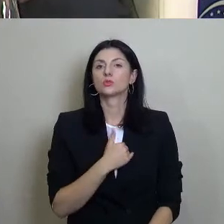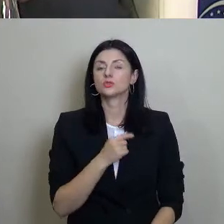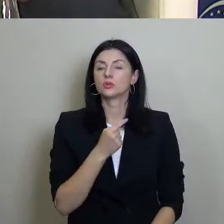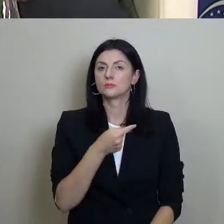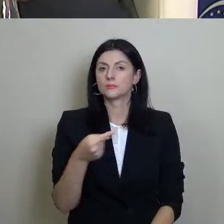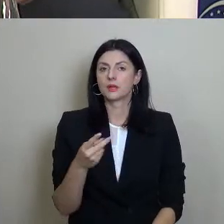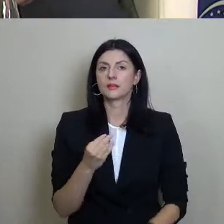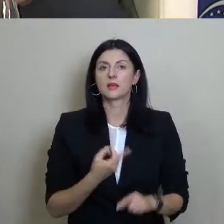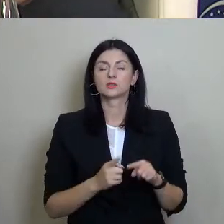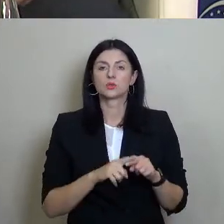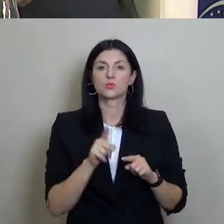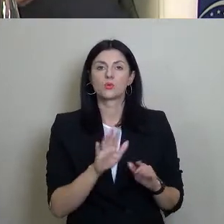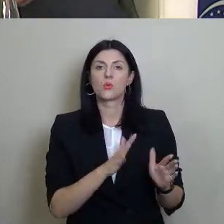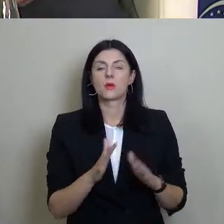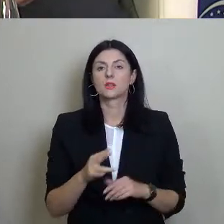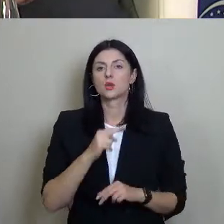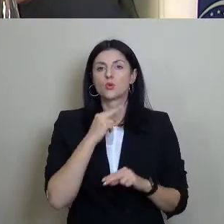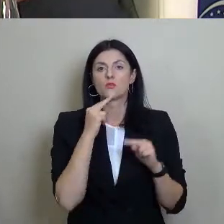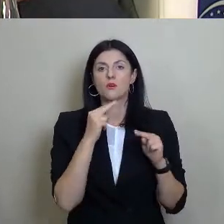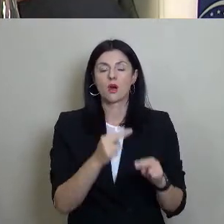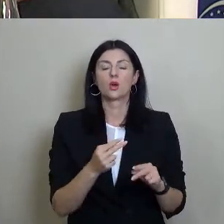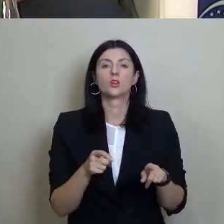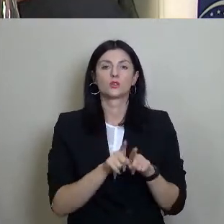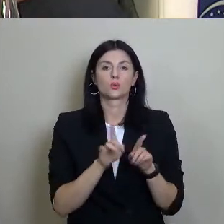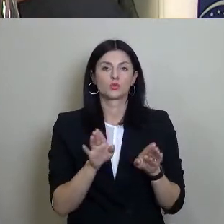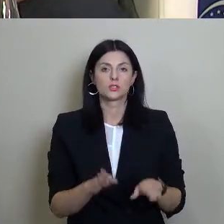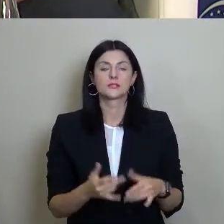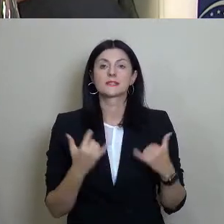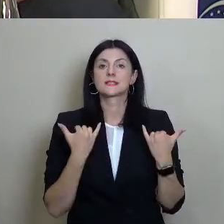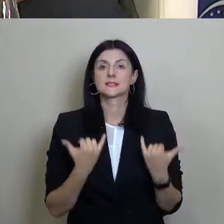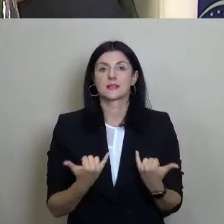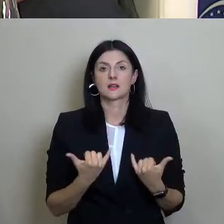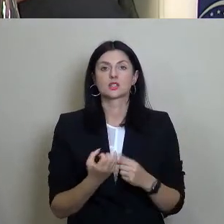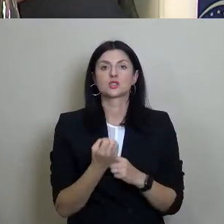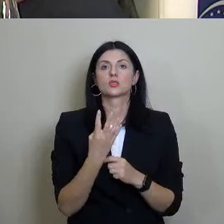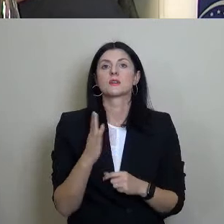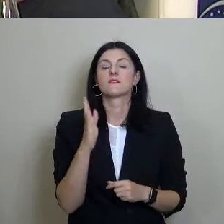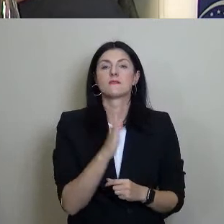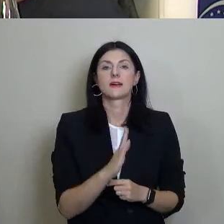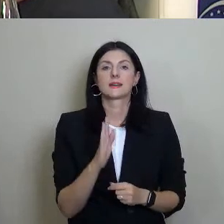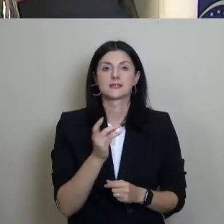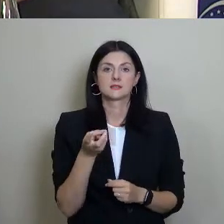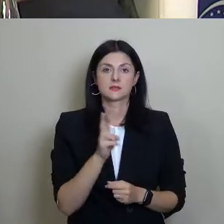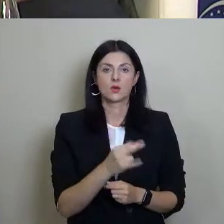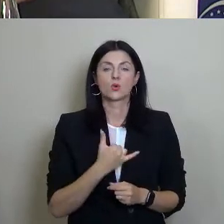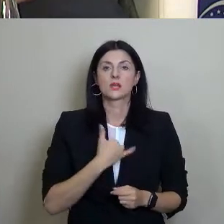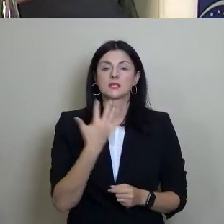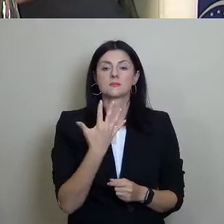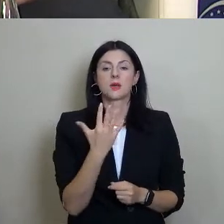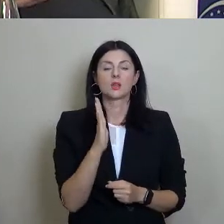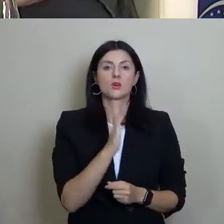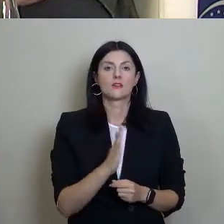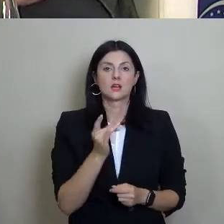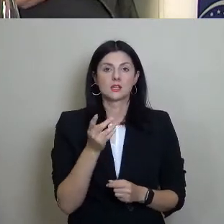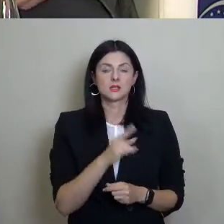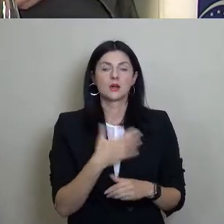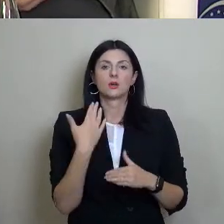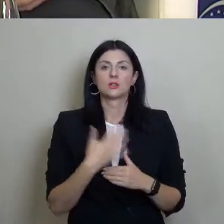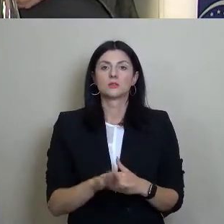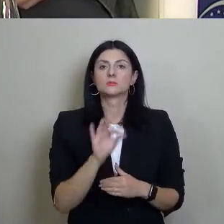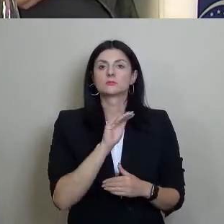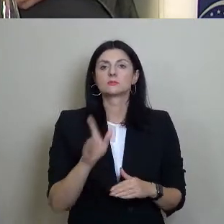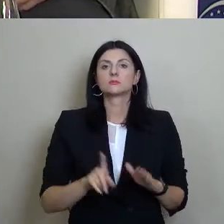A couple of other things that I want to specify. That's